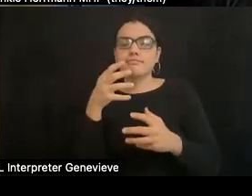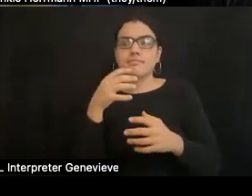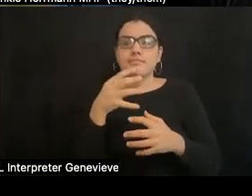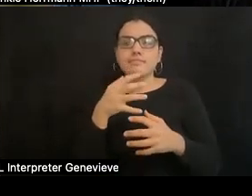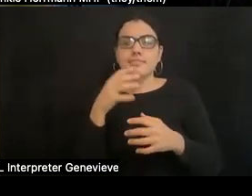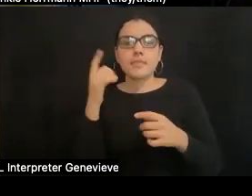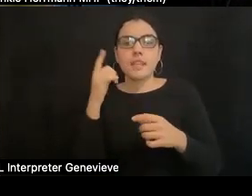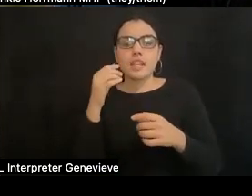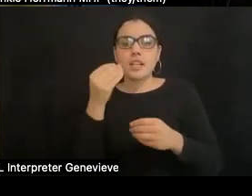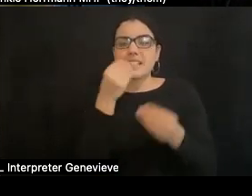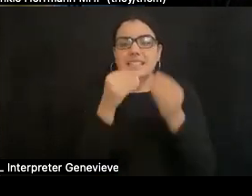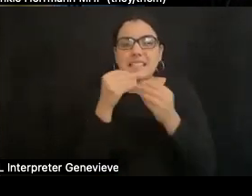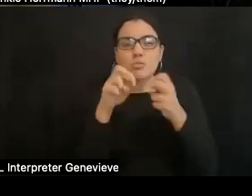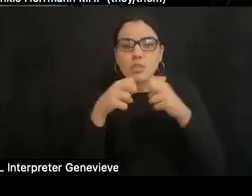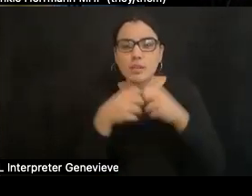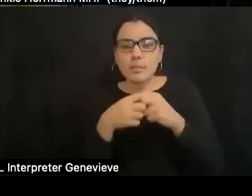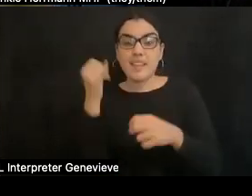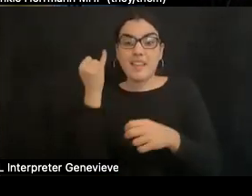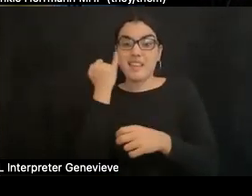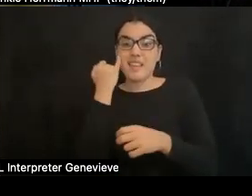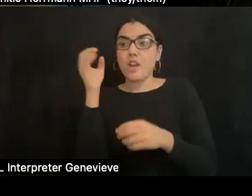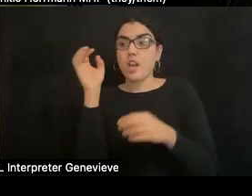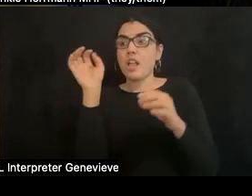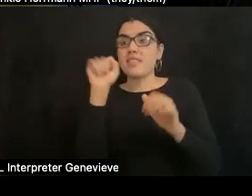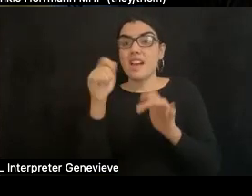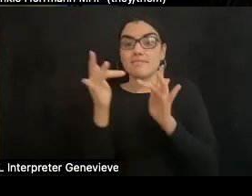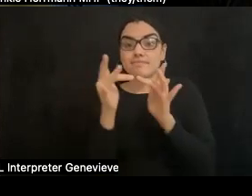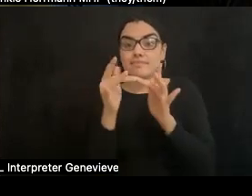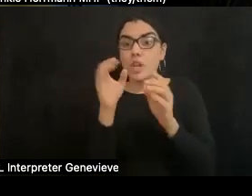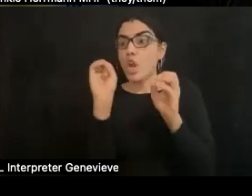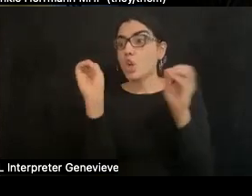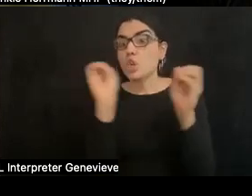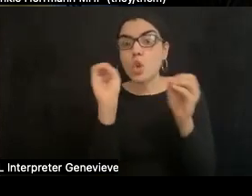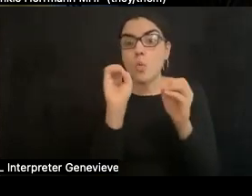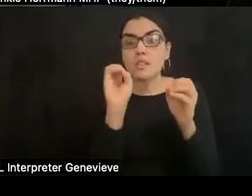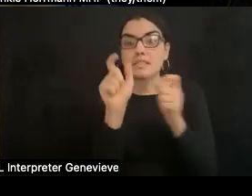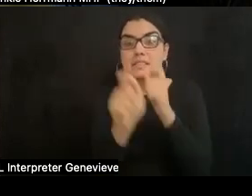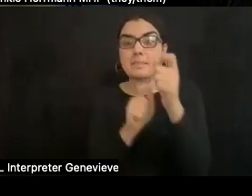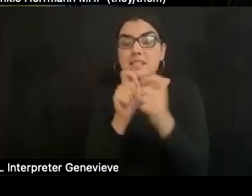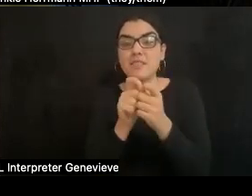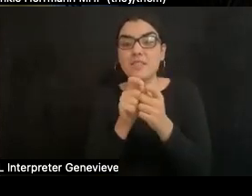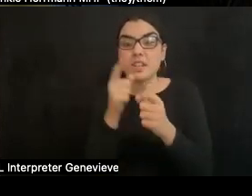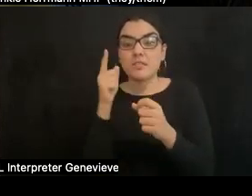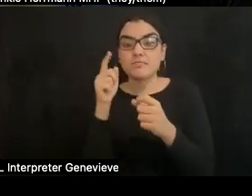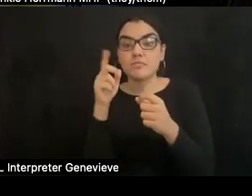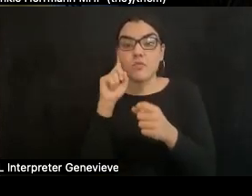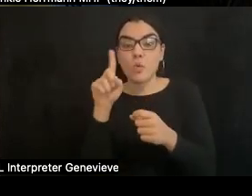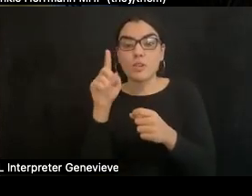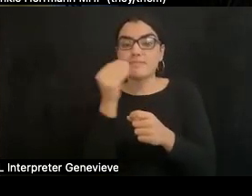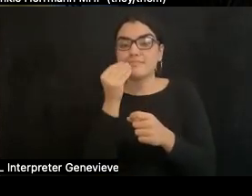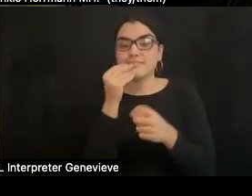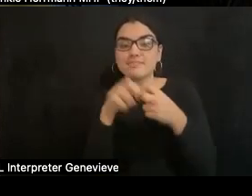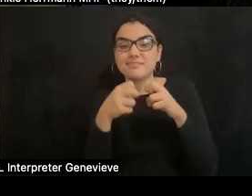they, in their network, there's not a single provider that is a specialist in anorexia, then they might be able to get an